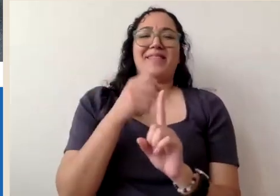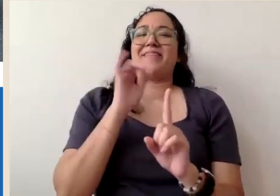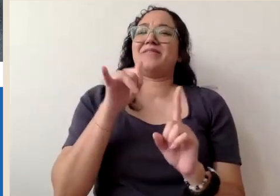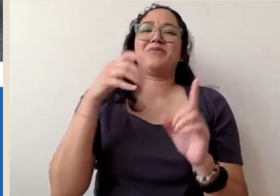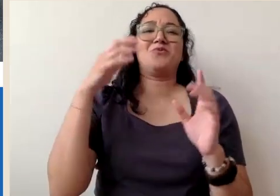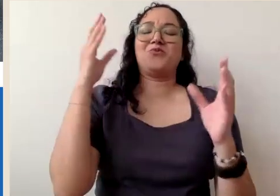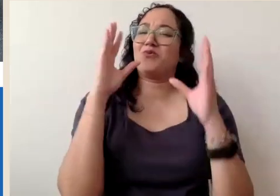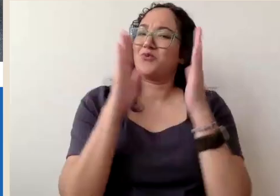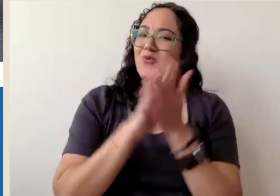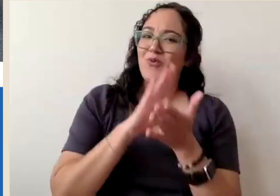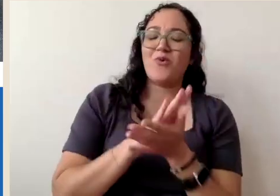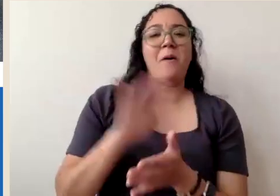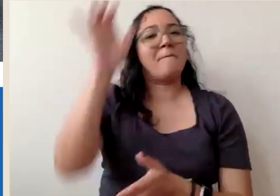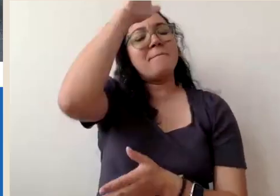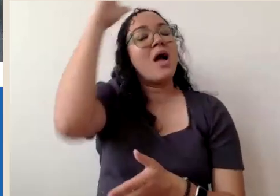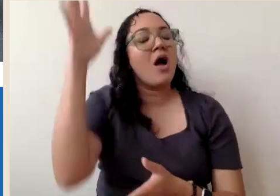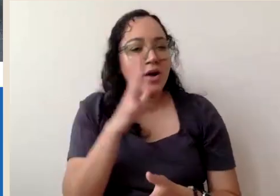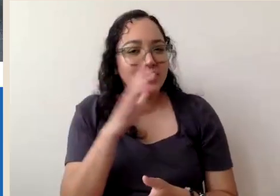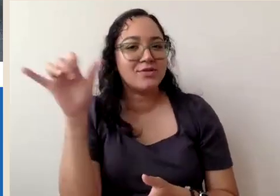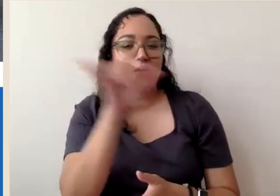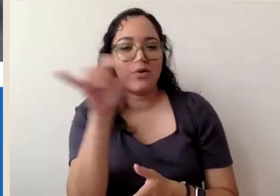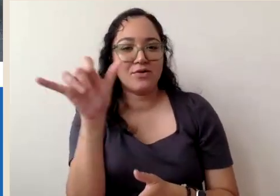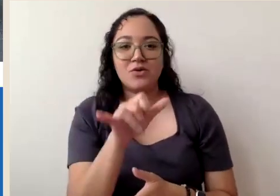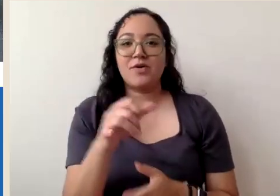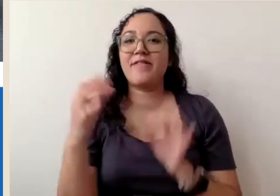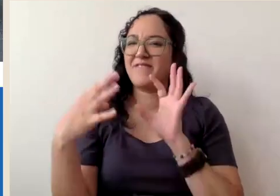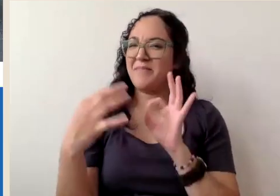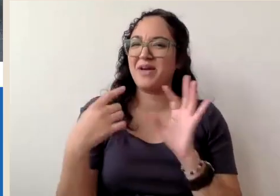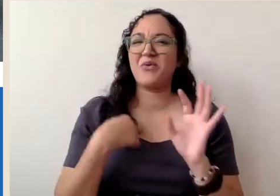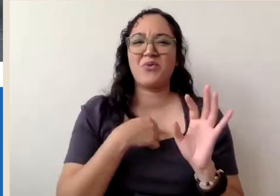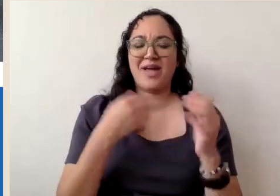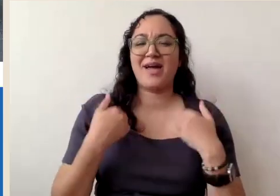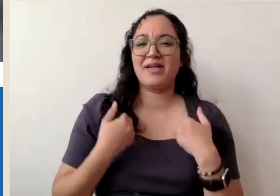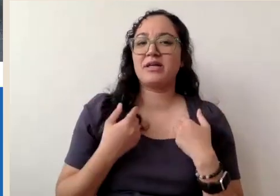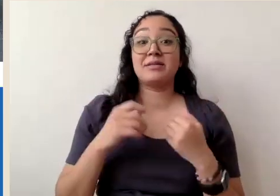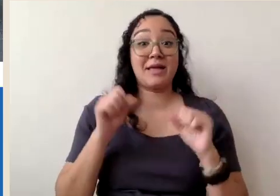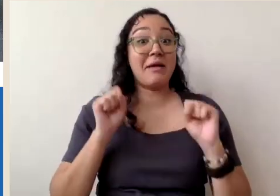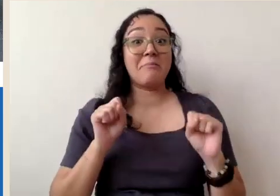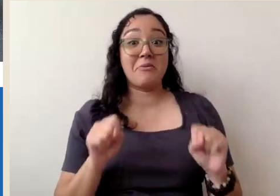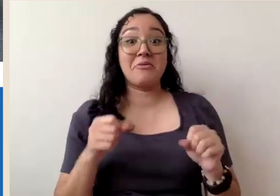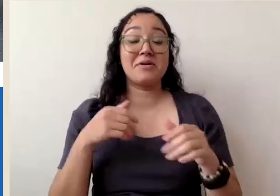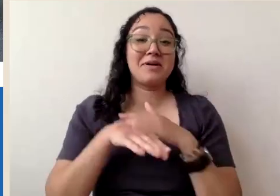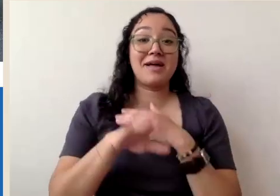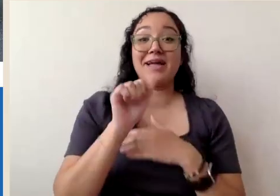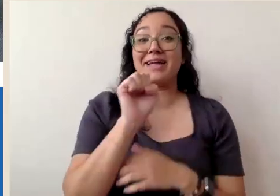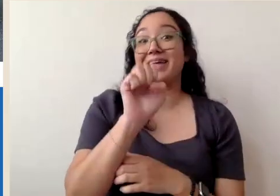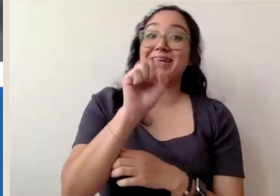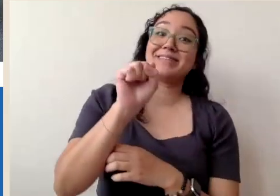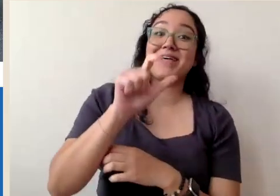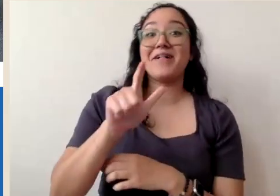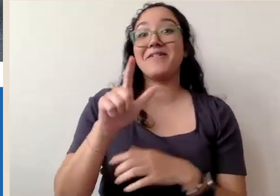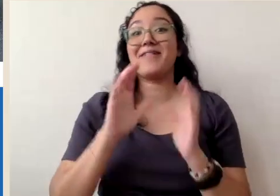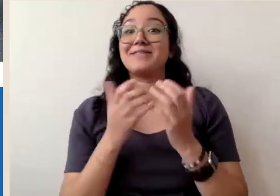for parents, the feedback that we got the most wasn't so much that I'm able to access ESL classes for free. I'm able to